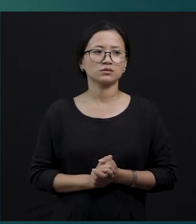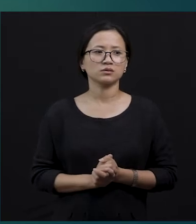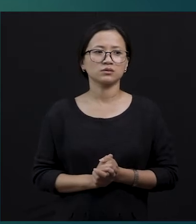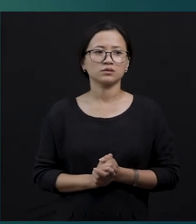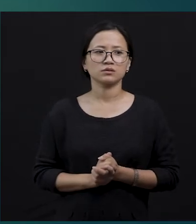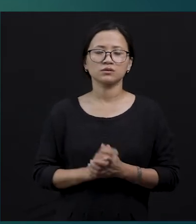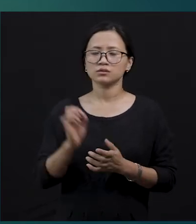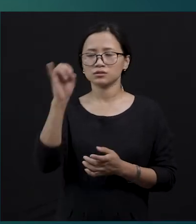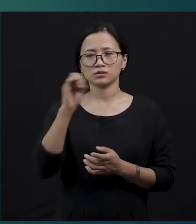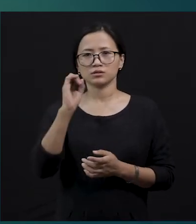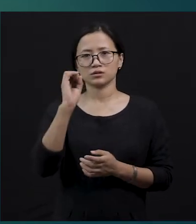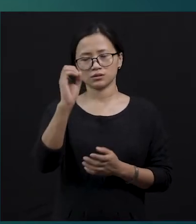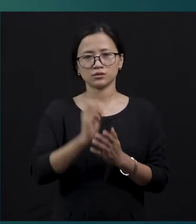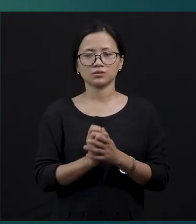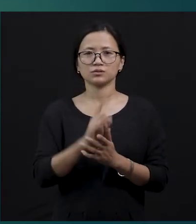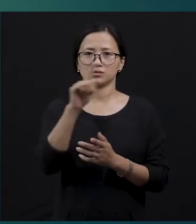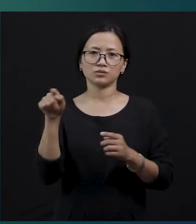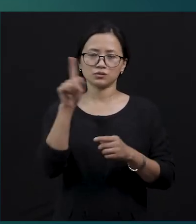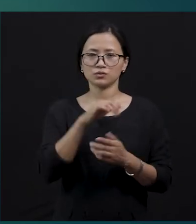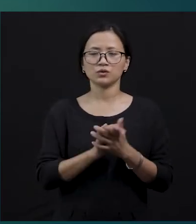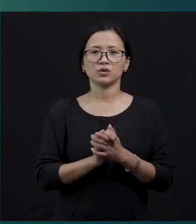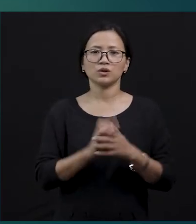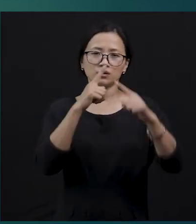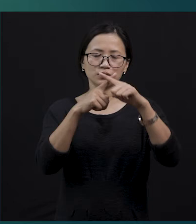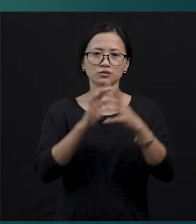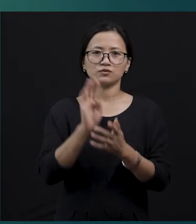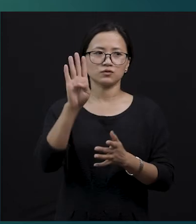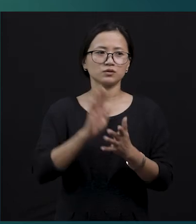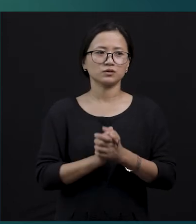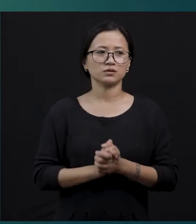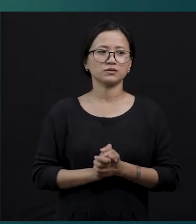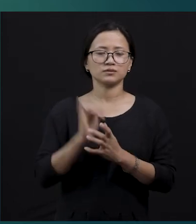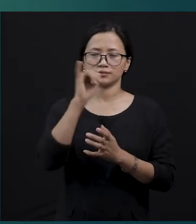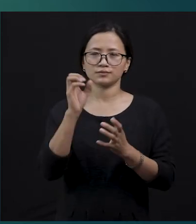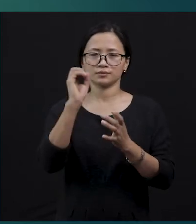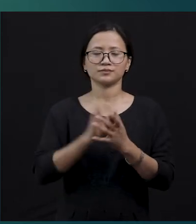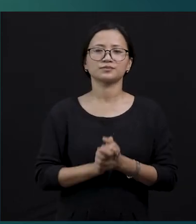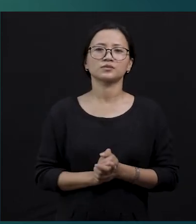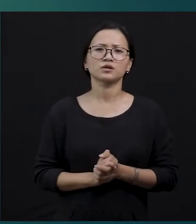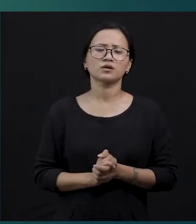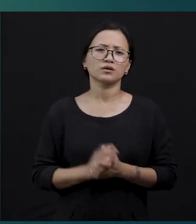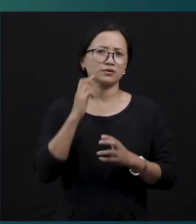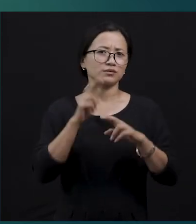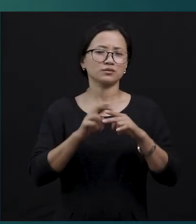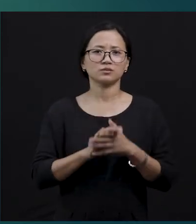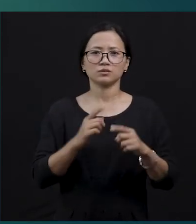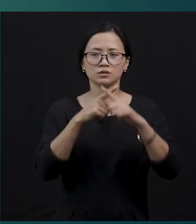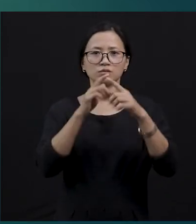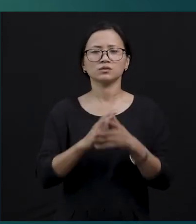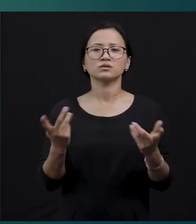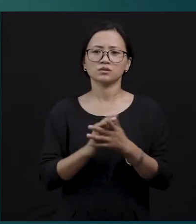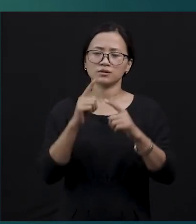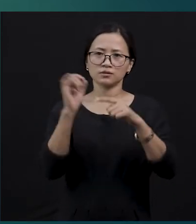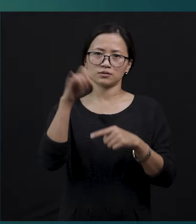60 into 4s are 240. In order to make it simple, if you will multiply 6 into 4, how